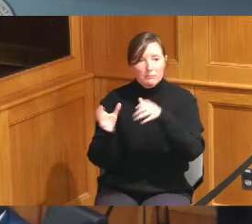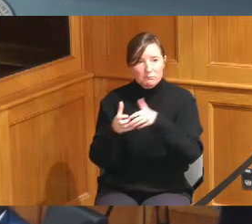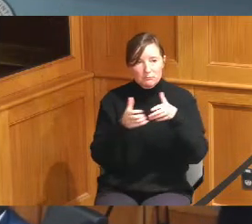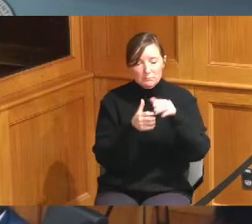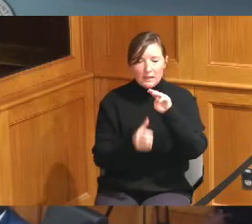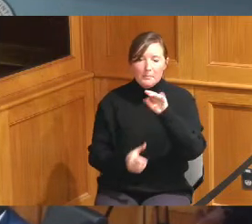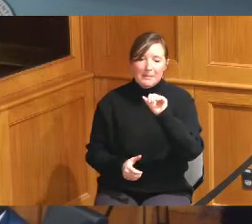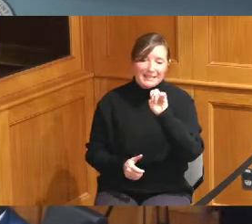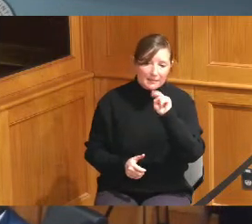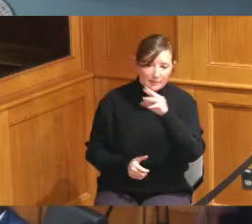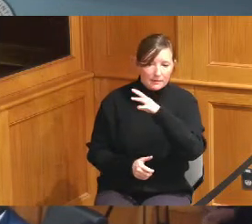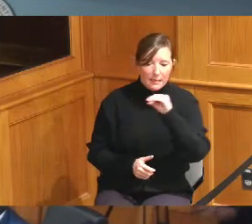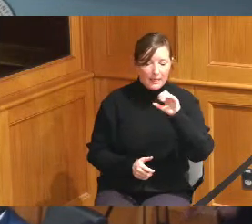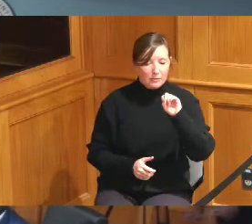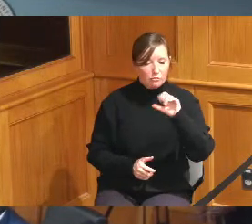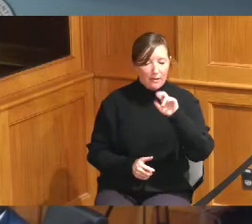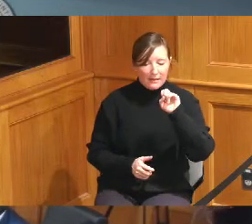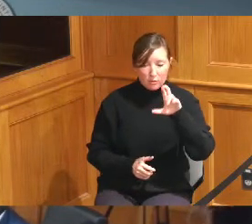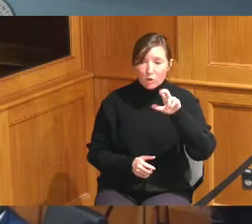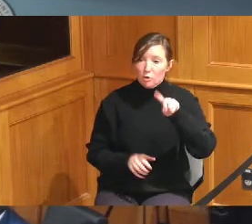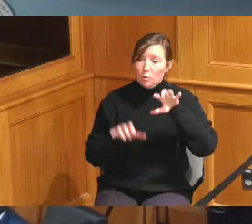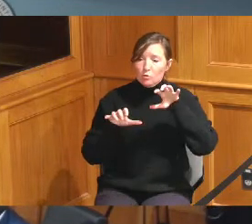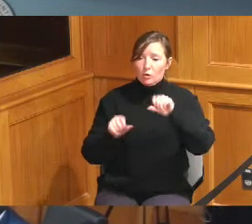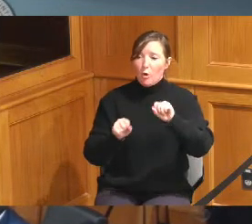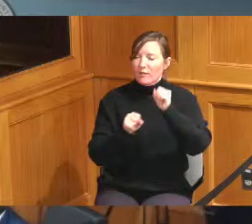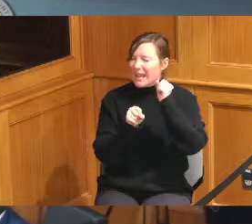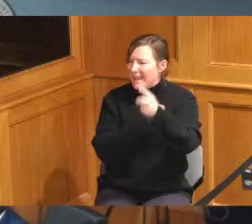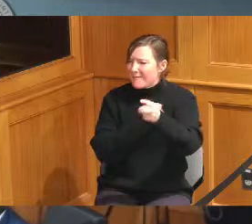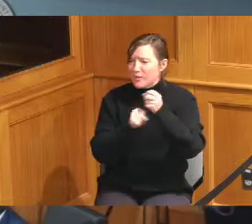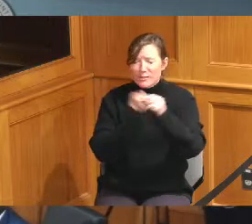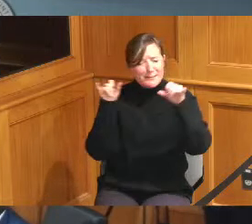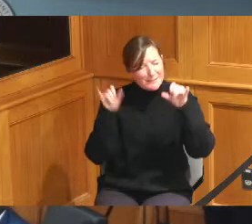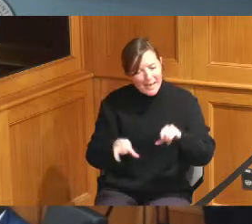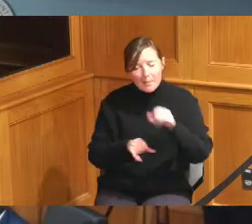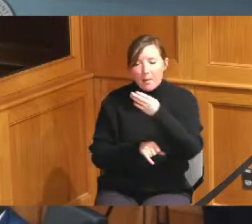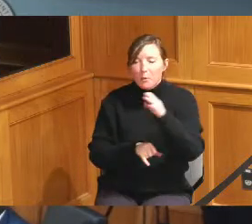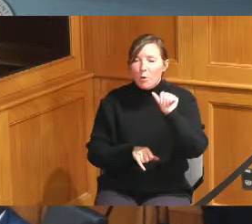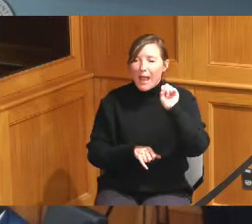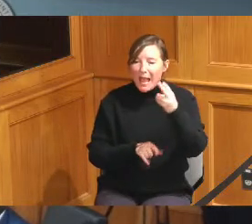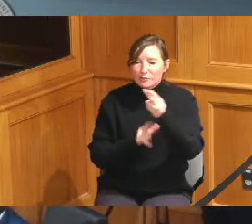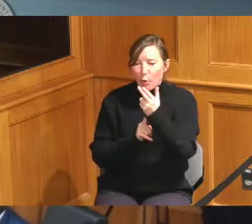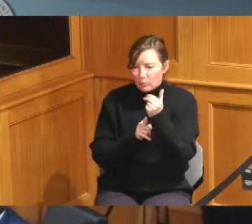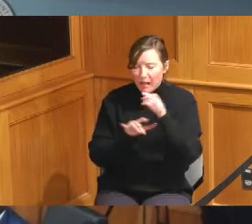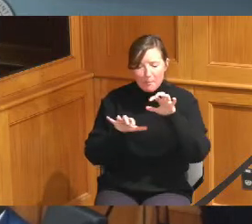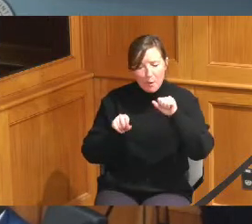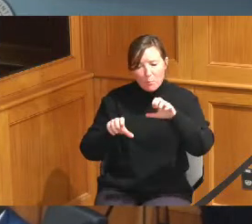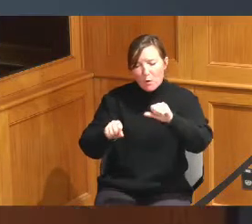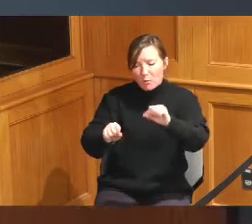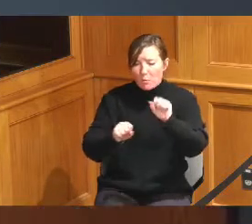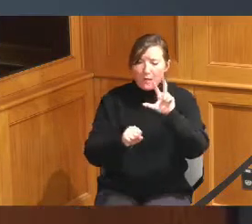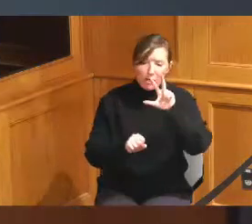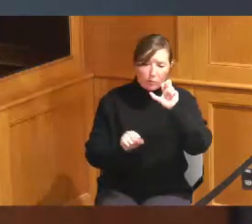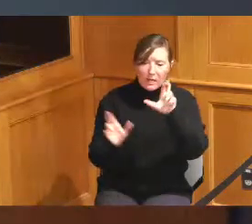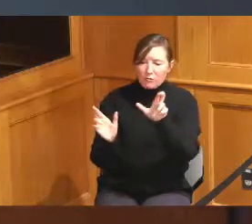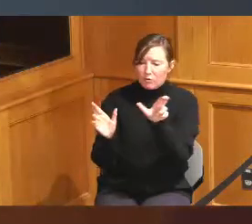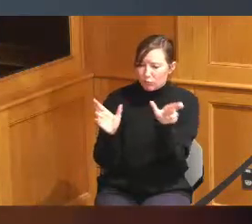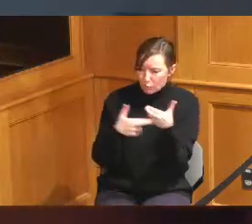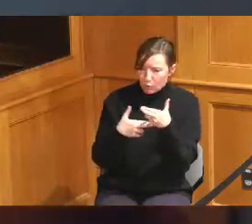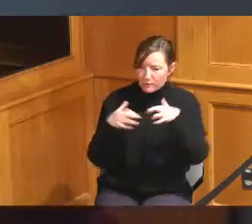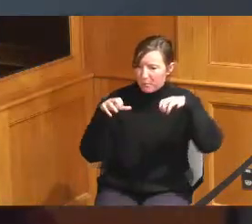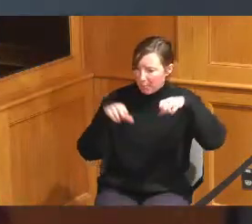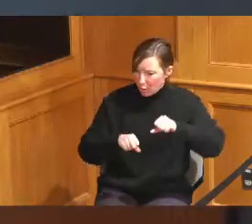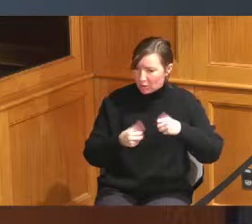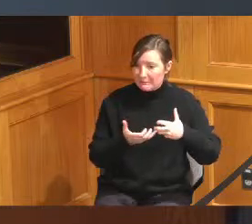weekend, we just took over the whole Blue Ash Hotel that we do every year. 300 rooms, I believe, for books, so we're going to get some good money coming